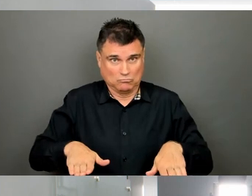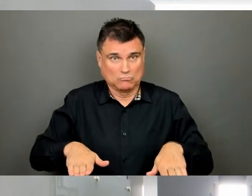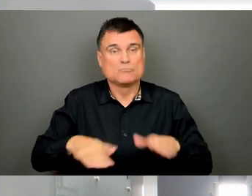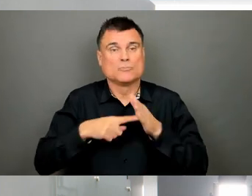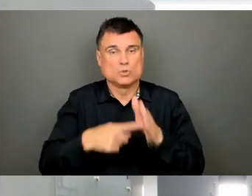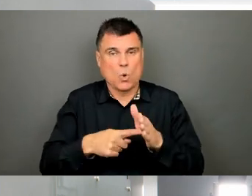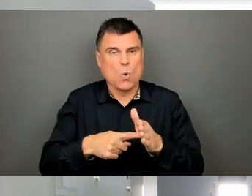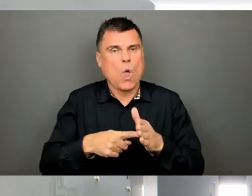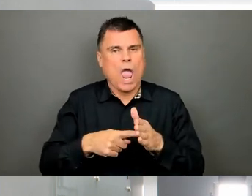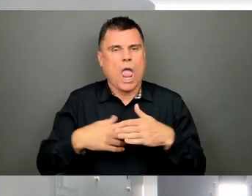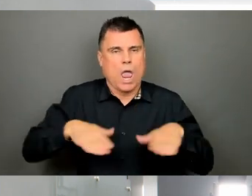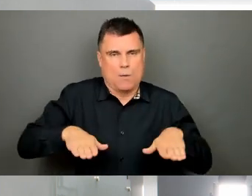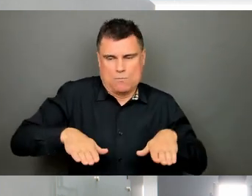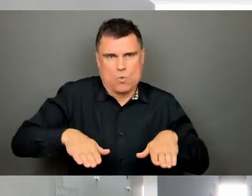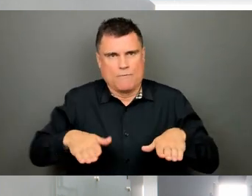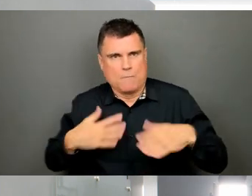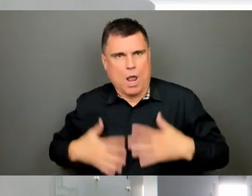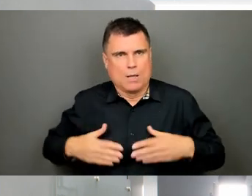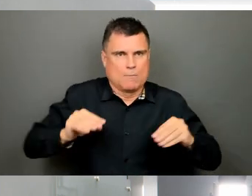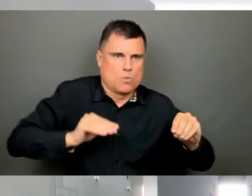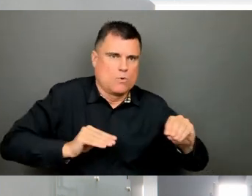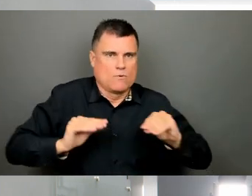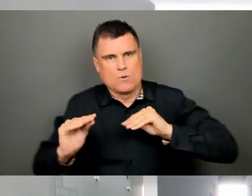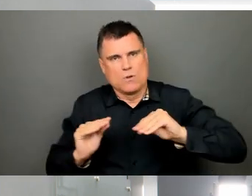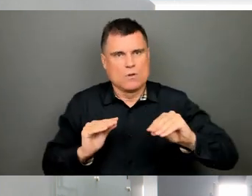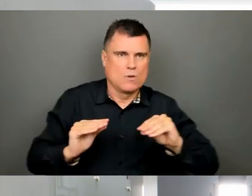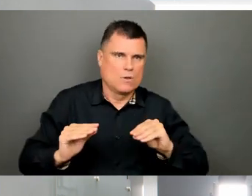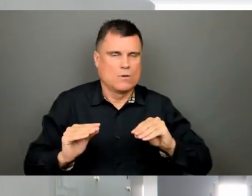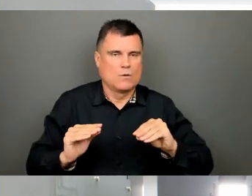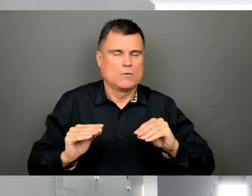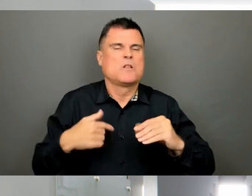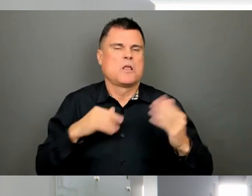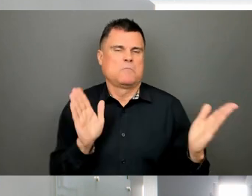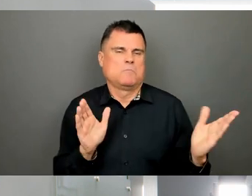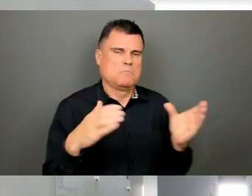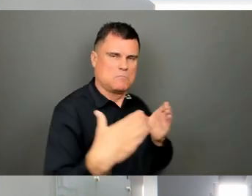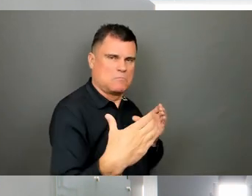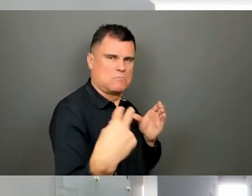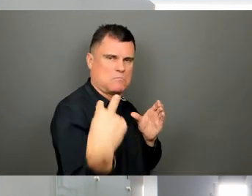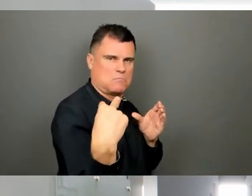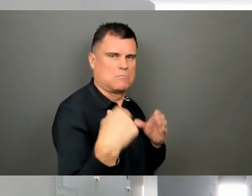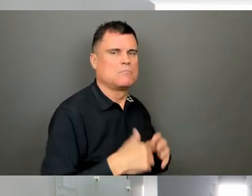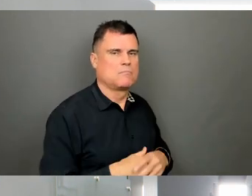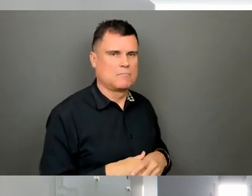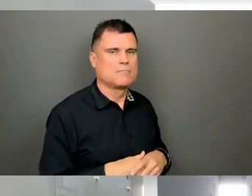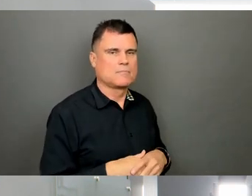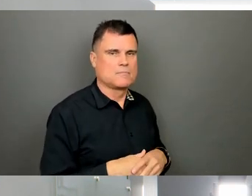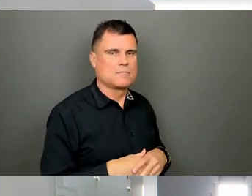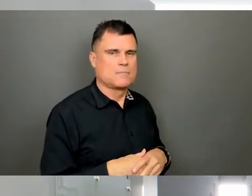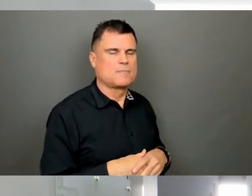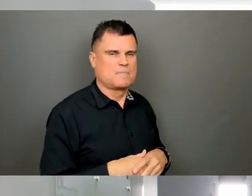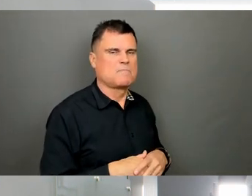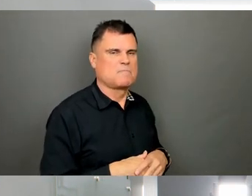shoulder width apart. 1, 2, 3, 4, 5, 6, 7, 8. Now, if we're